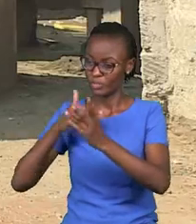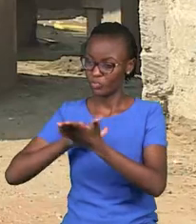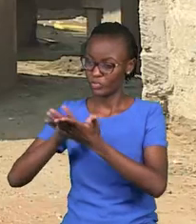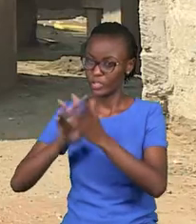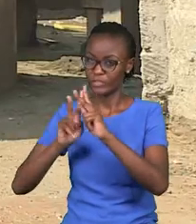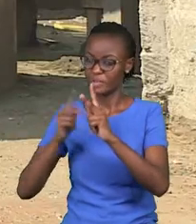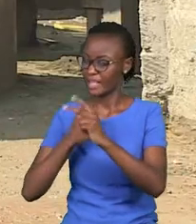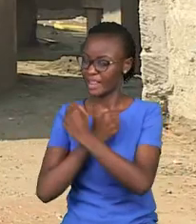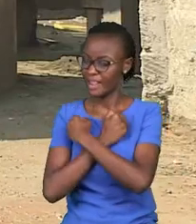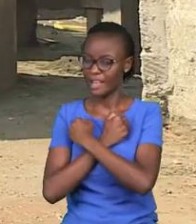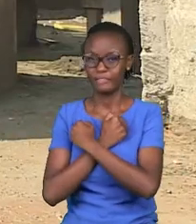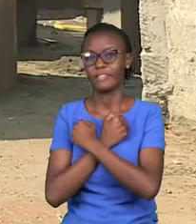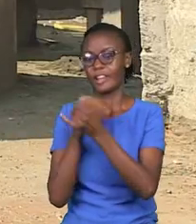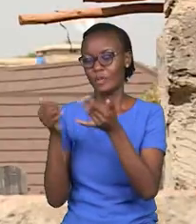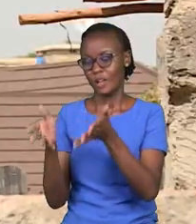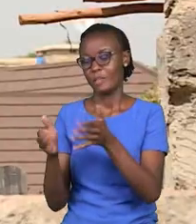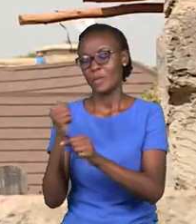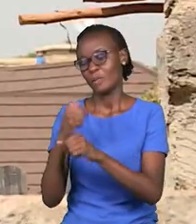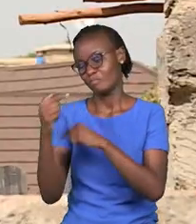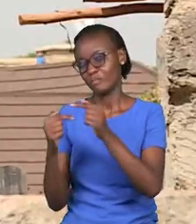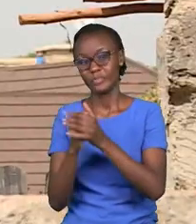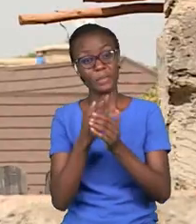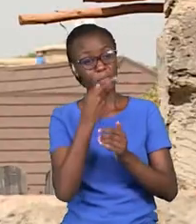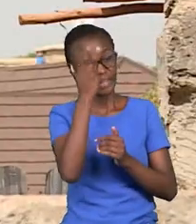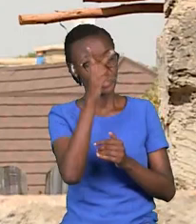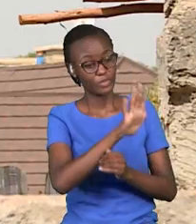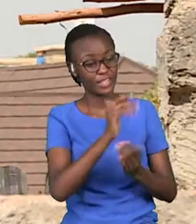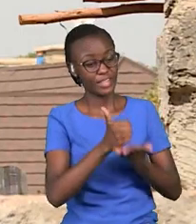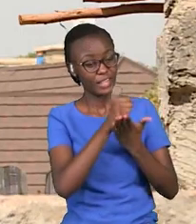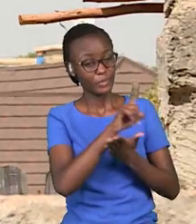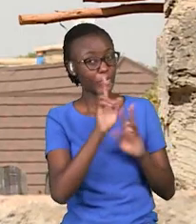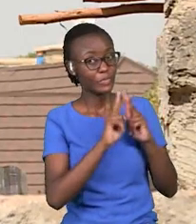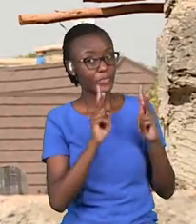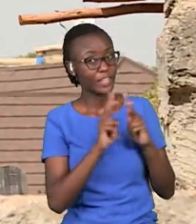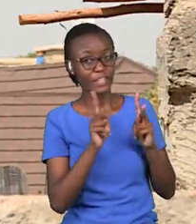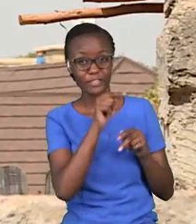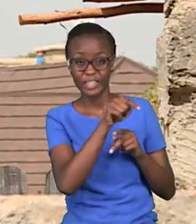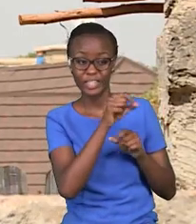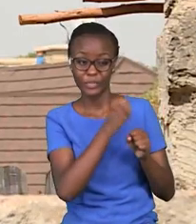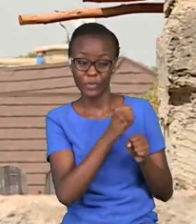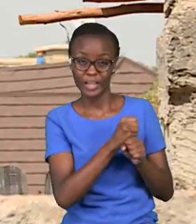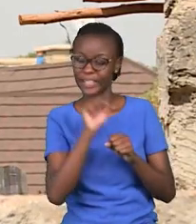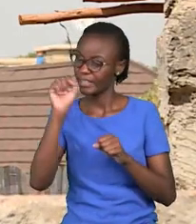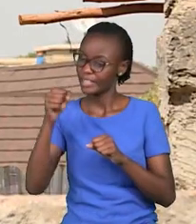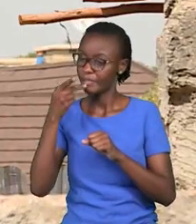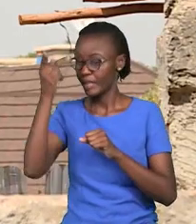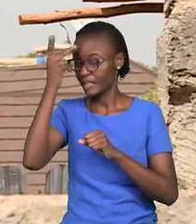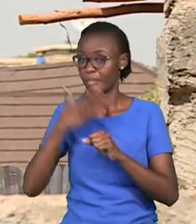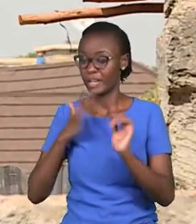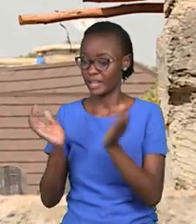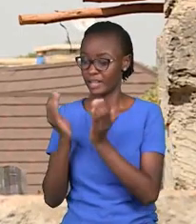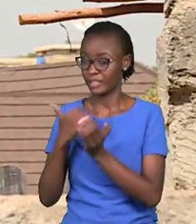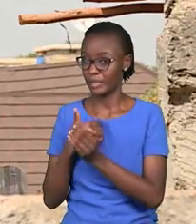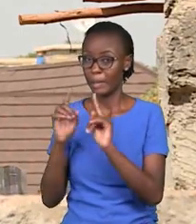to them. And here we are, several years later. Did your parents contribute to this career? Yes, they really encouraged me. Although my late